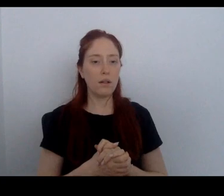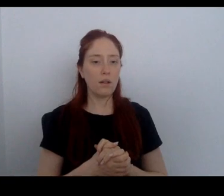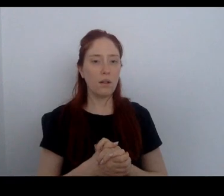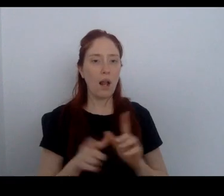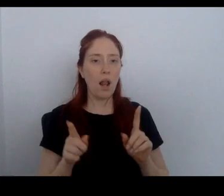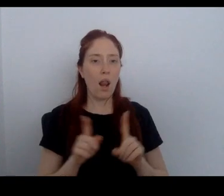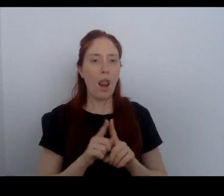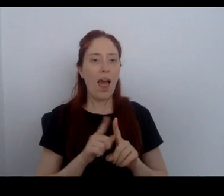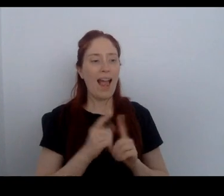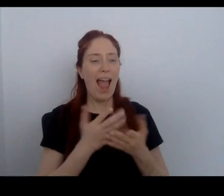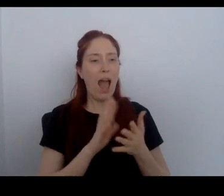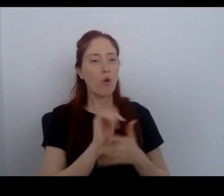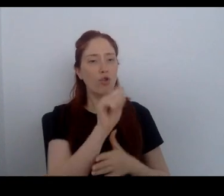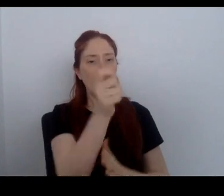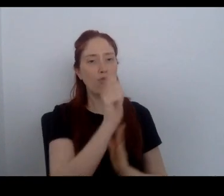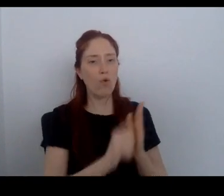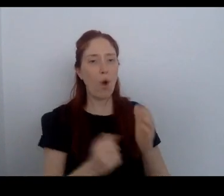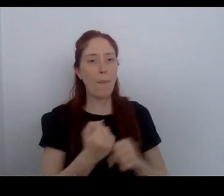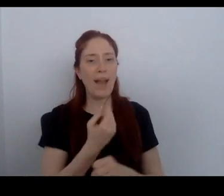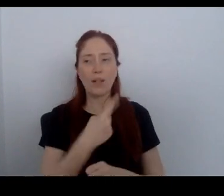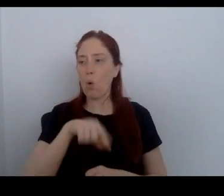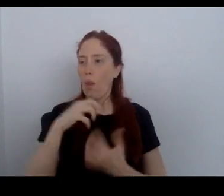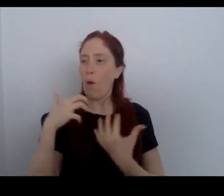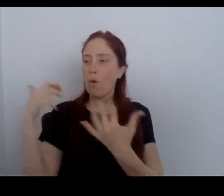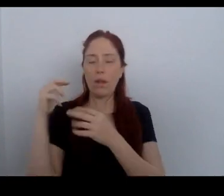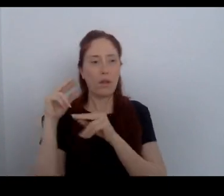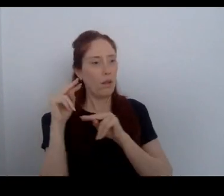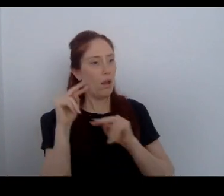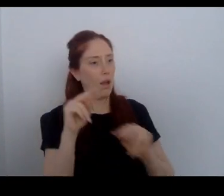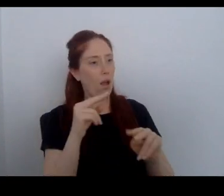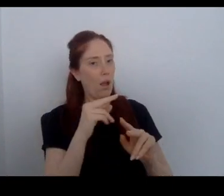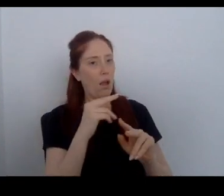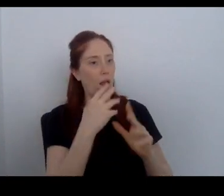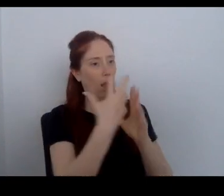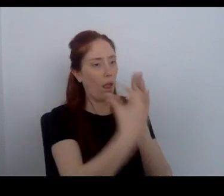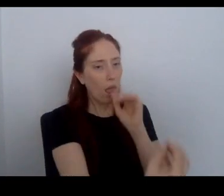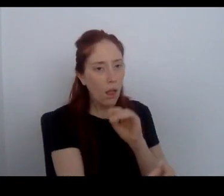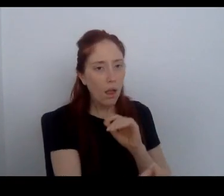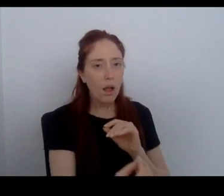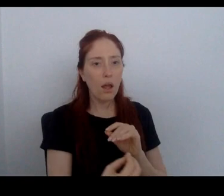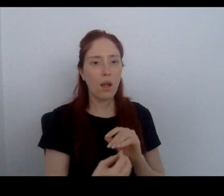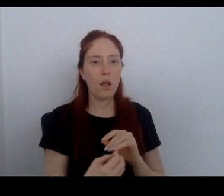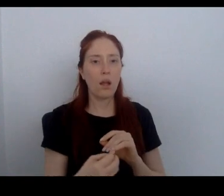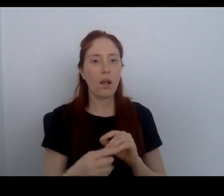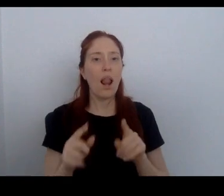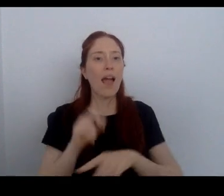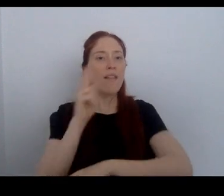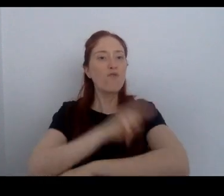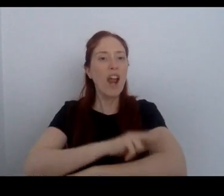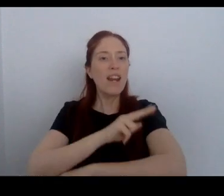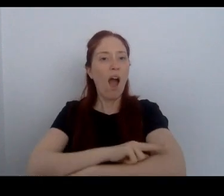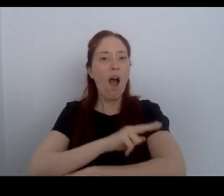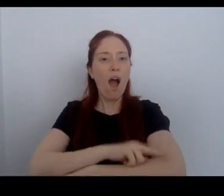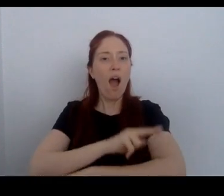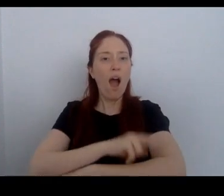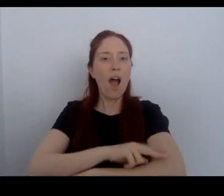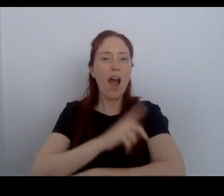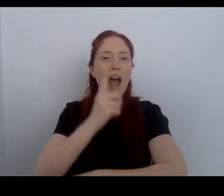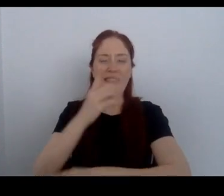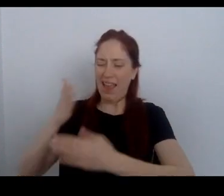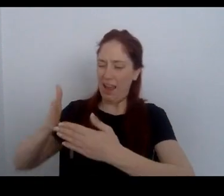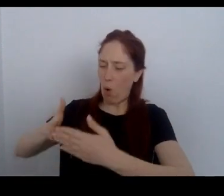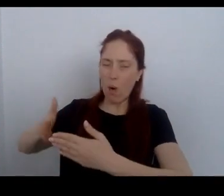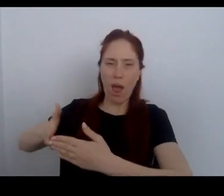So that drawing that Deborah showed us where it was on the veranda and looking down towards a square of light at the end, you